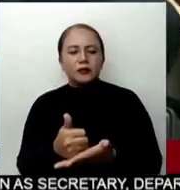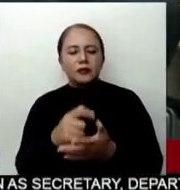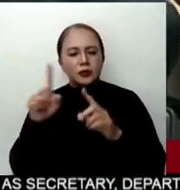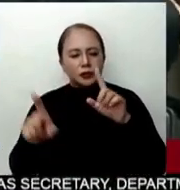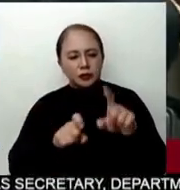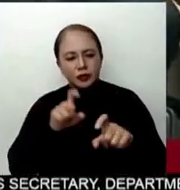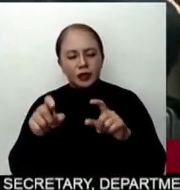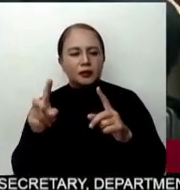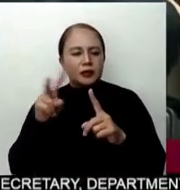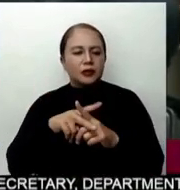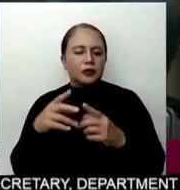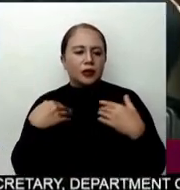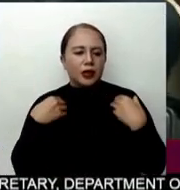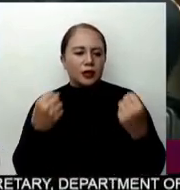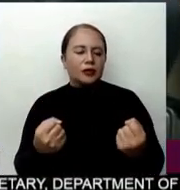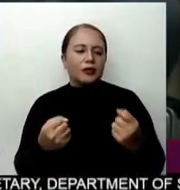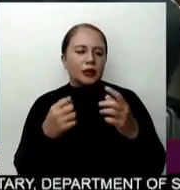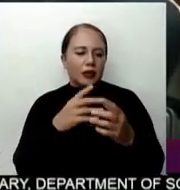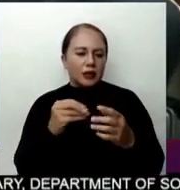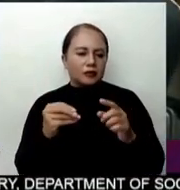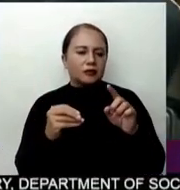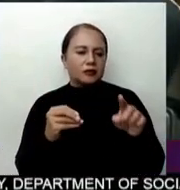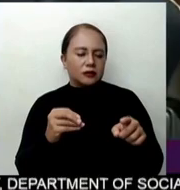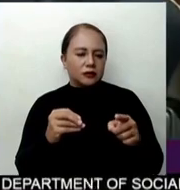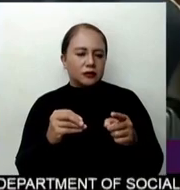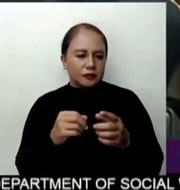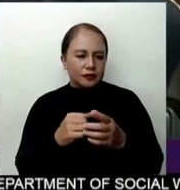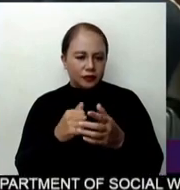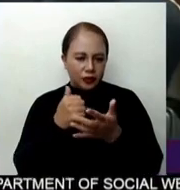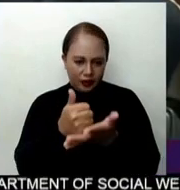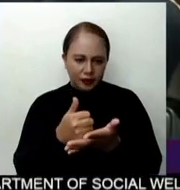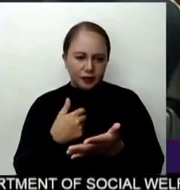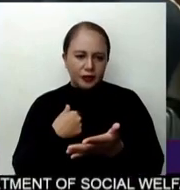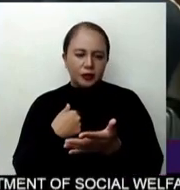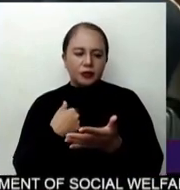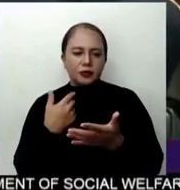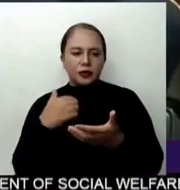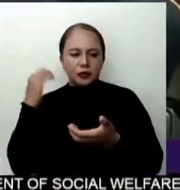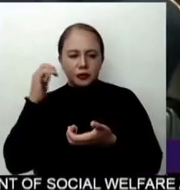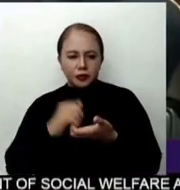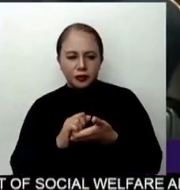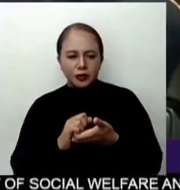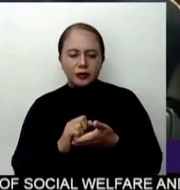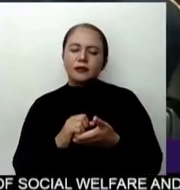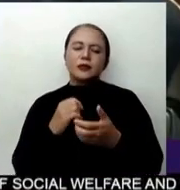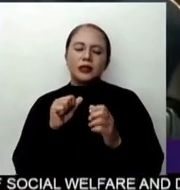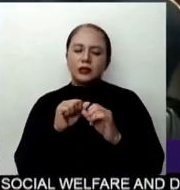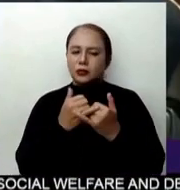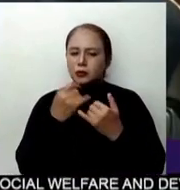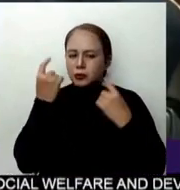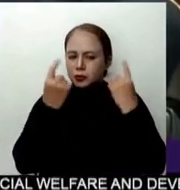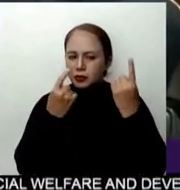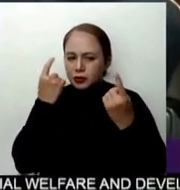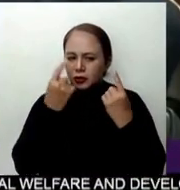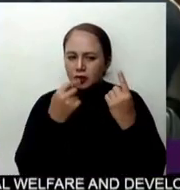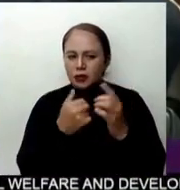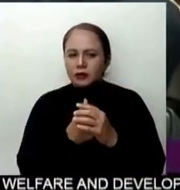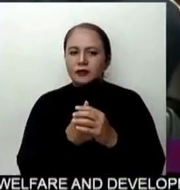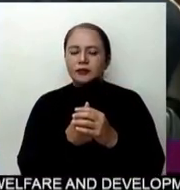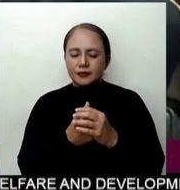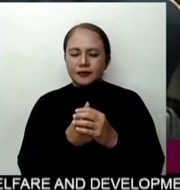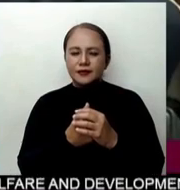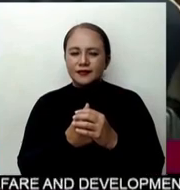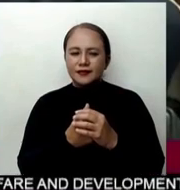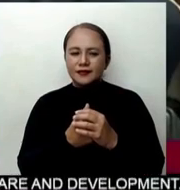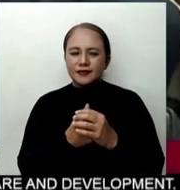or concerns, along with NGOs and foundations seeking for accreditation, which the agency considers as a force multiplier.